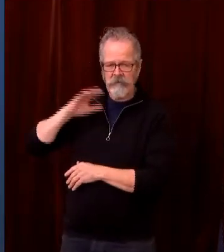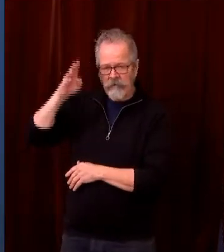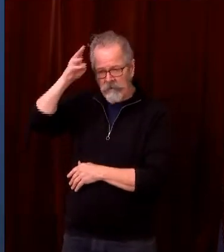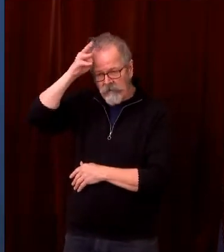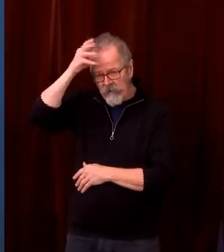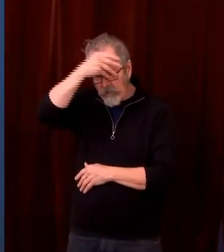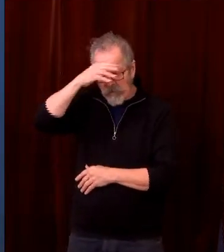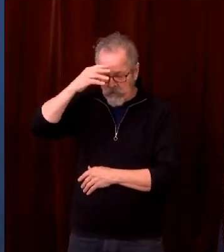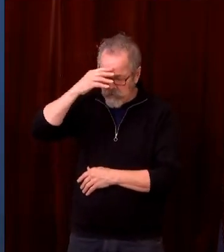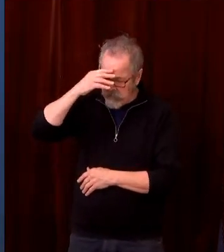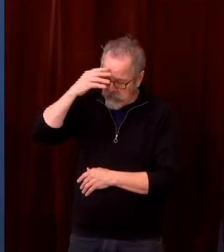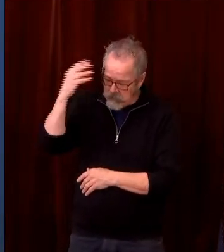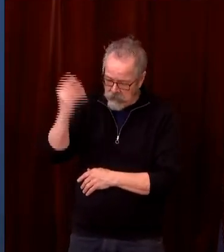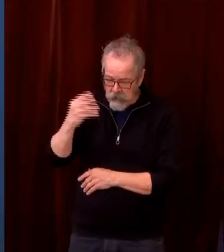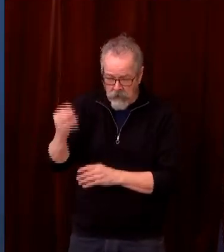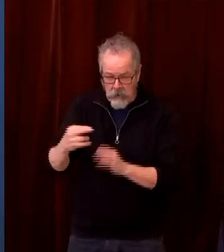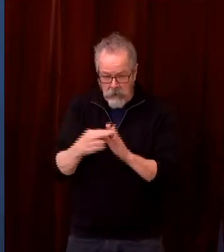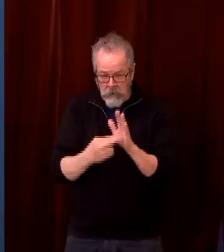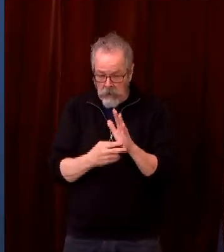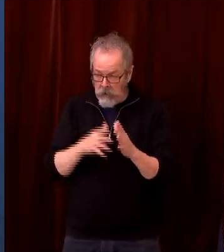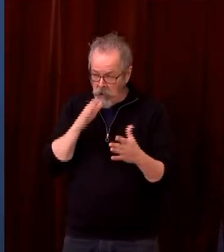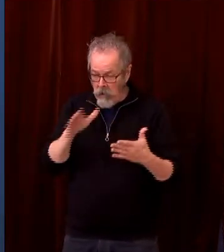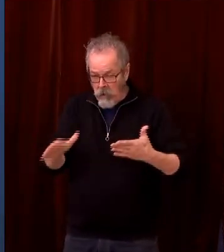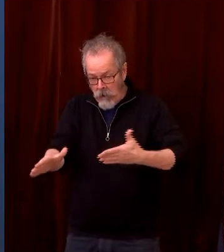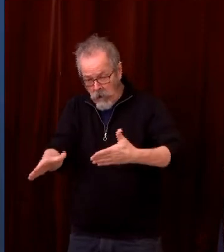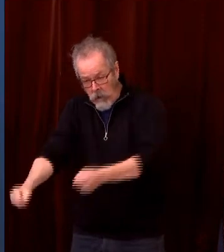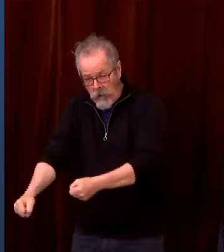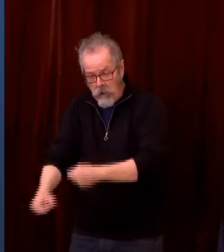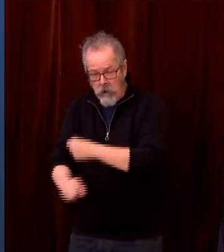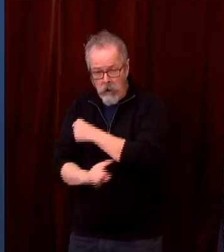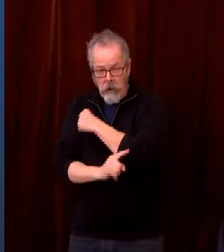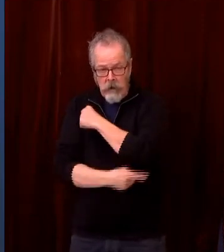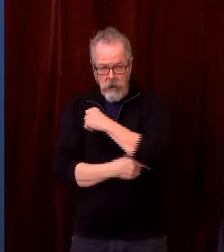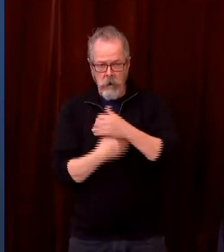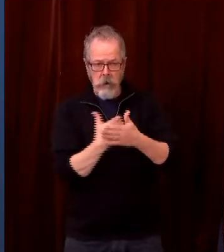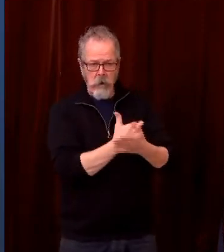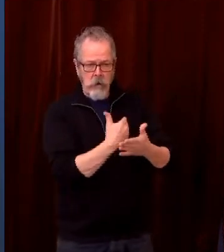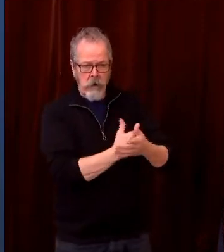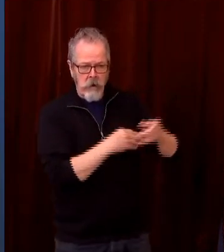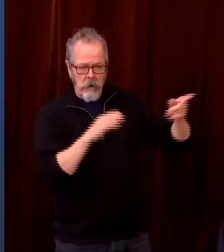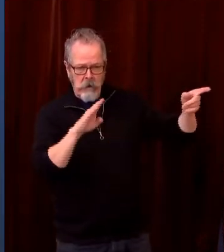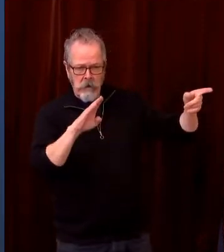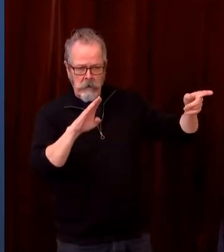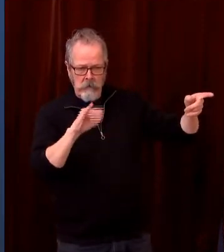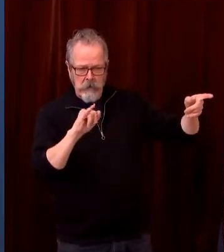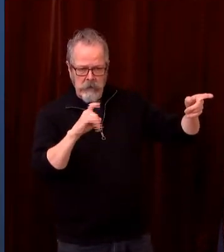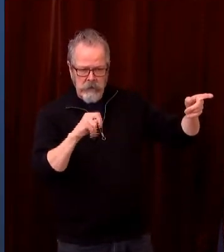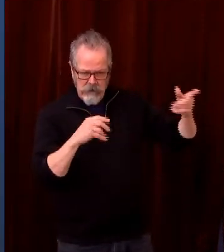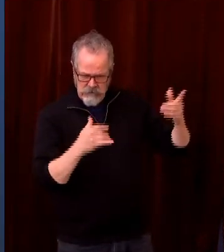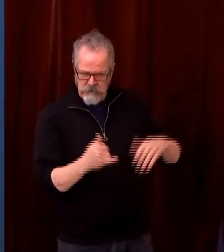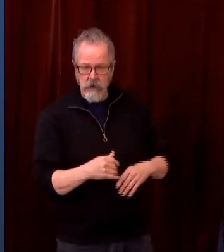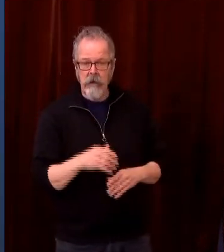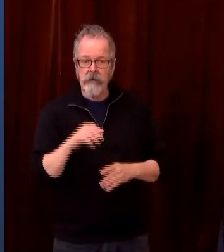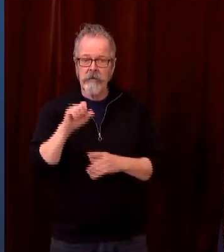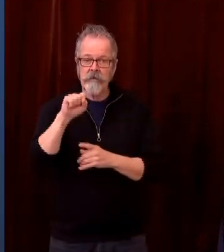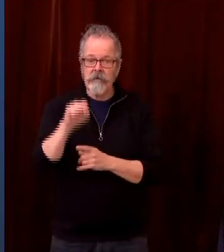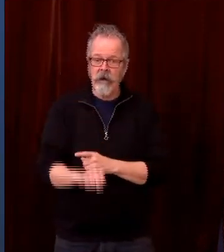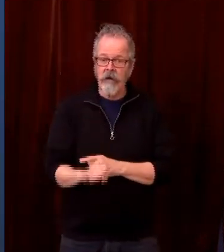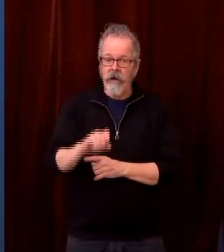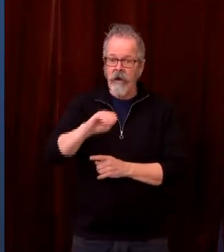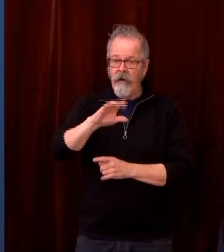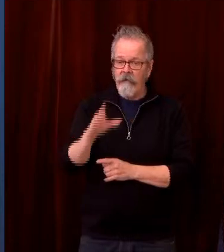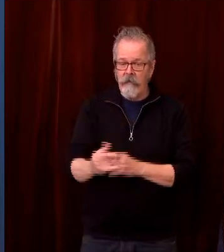But we got to know we've got to be more vigorous and more rigorous and more demanding. I know how hard it